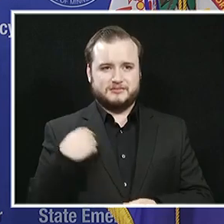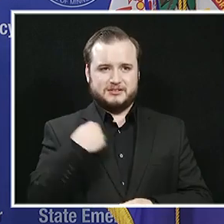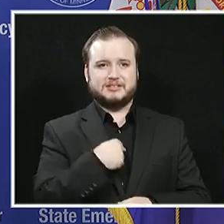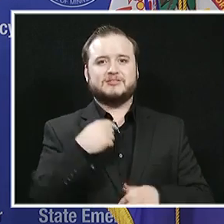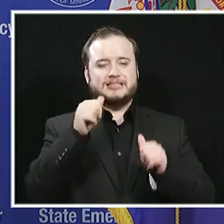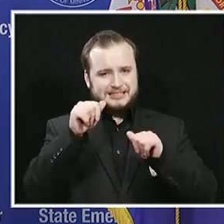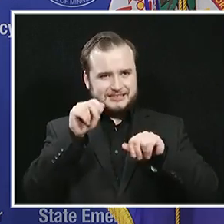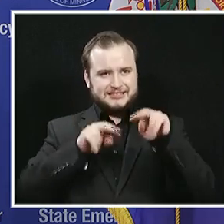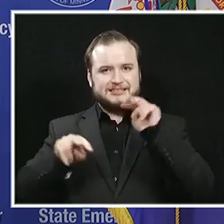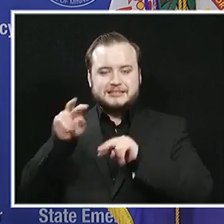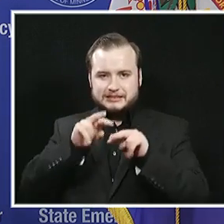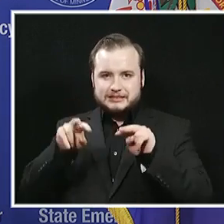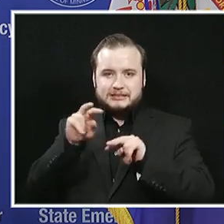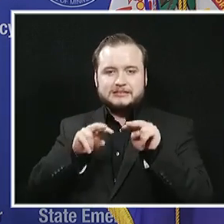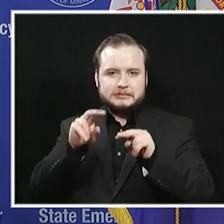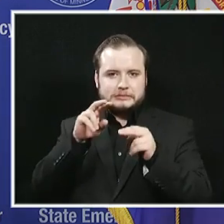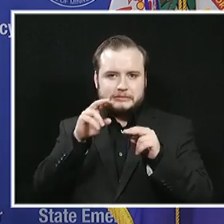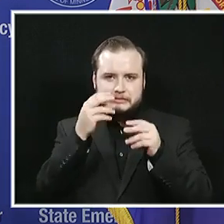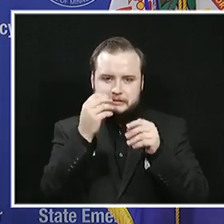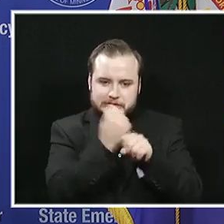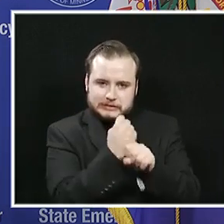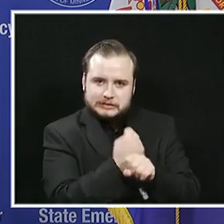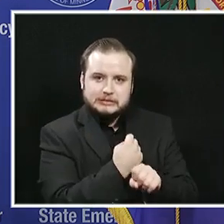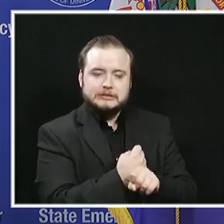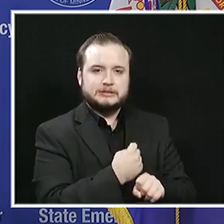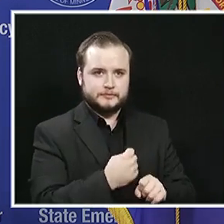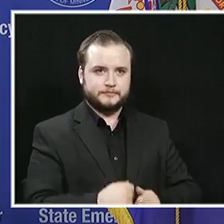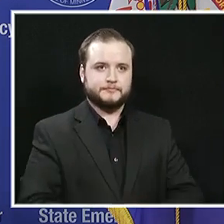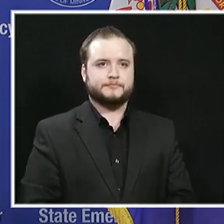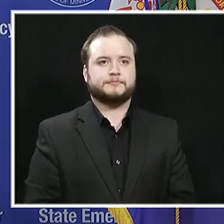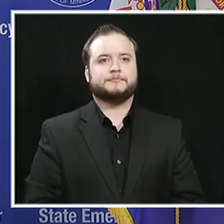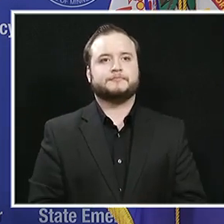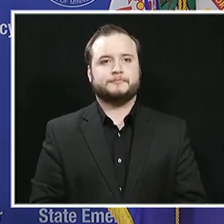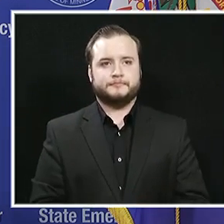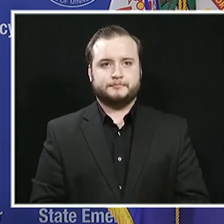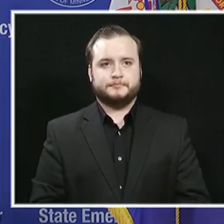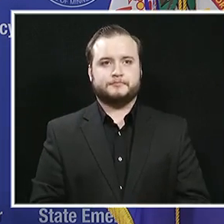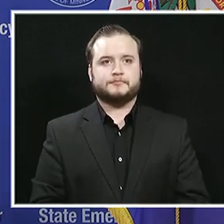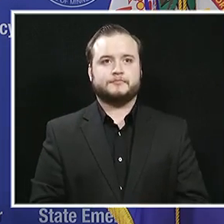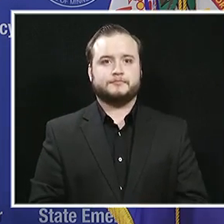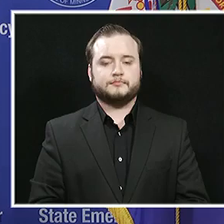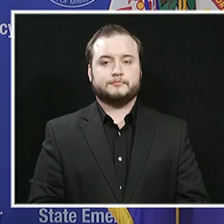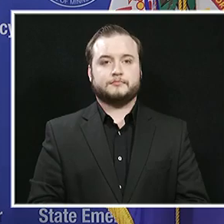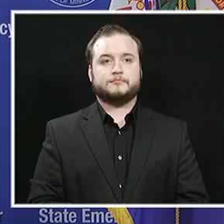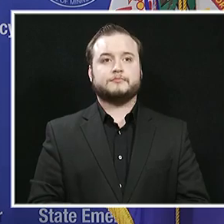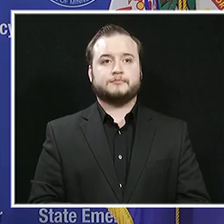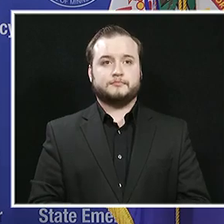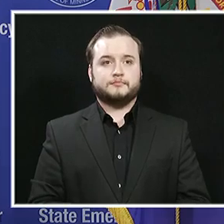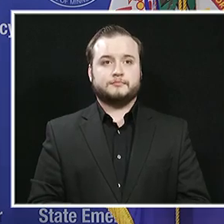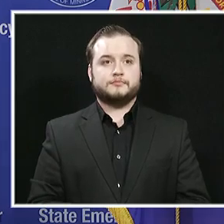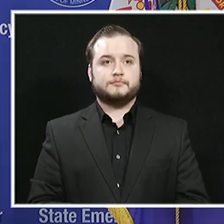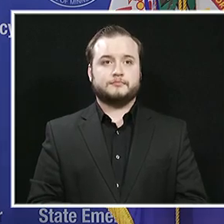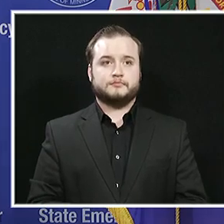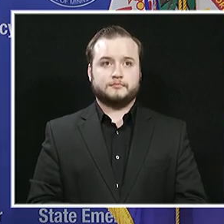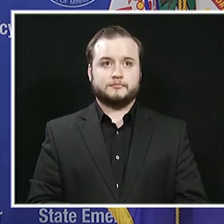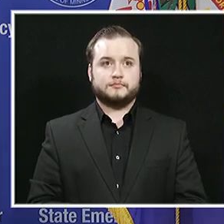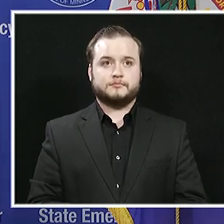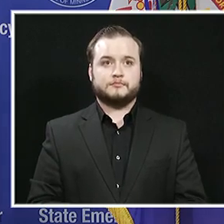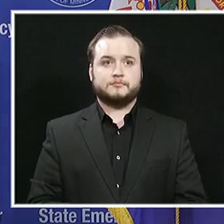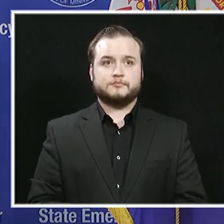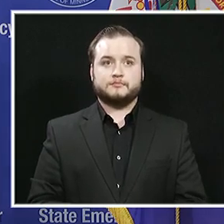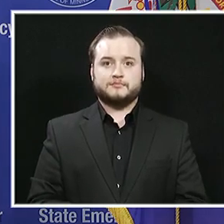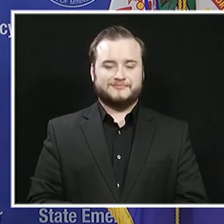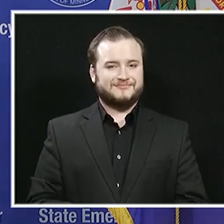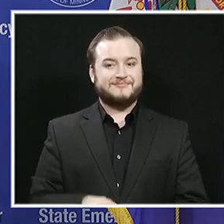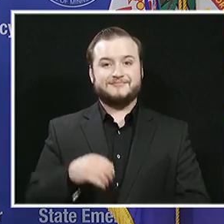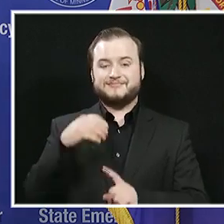This is just the worst of all things, that the things we like to do most are the exact thing the virus wants us to do to be able to